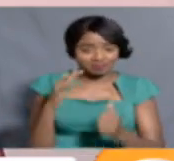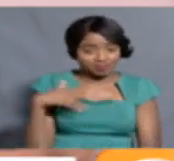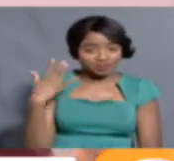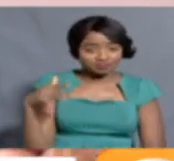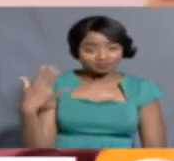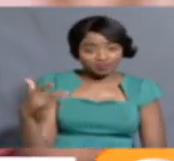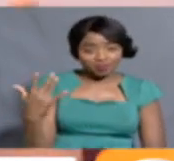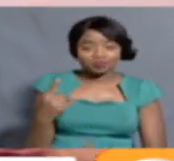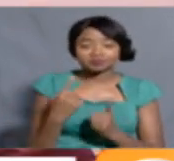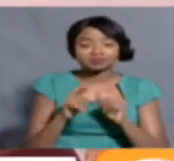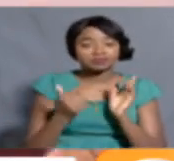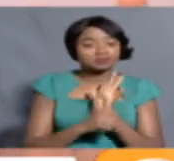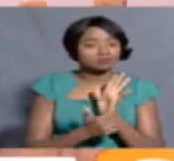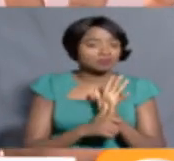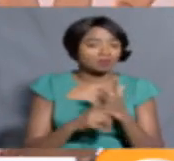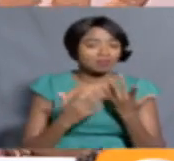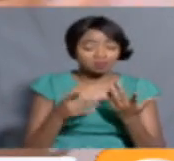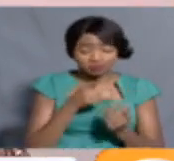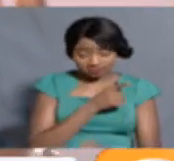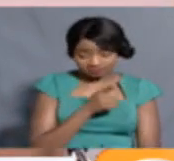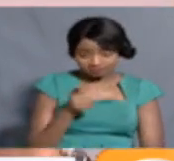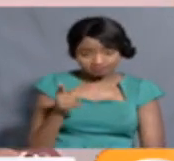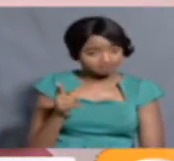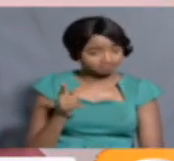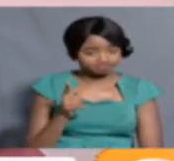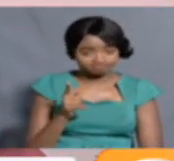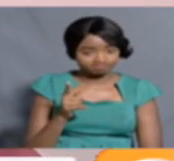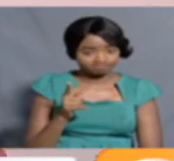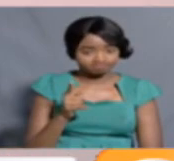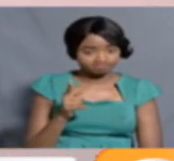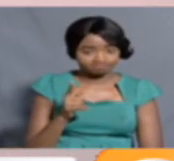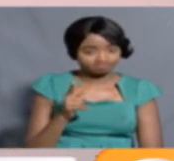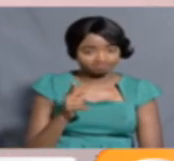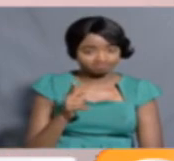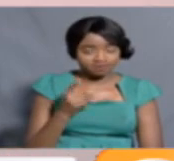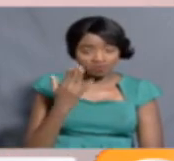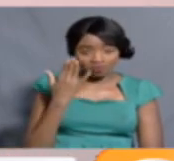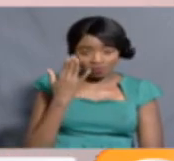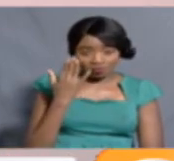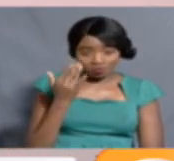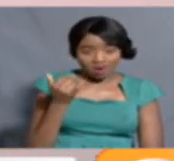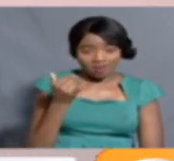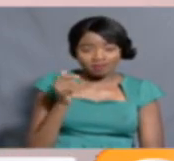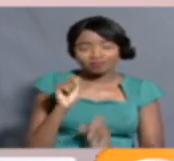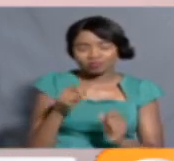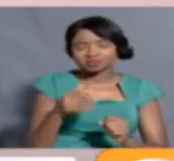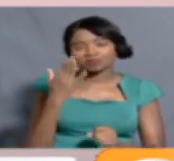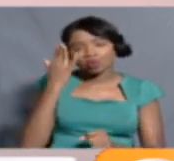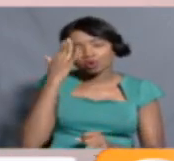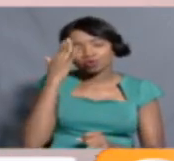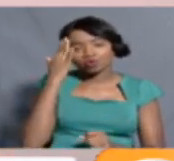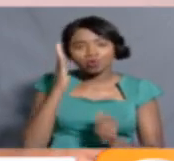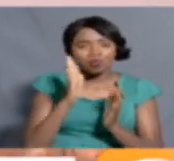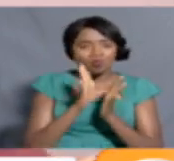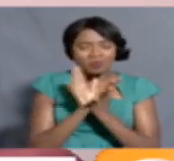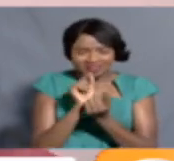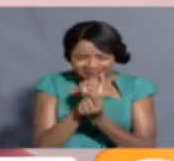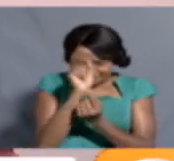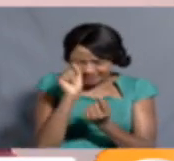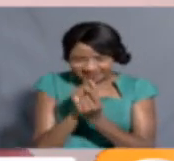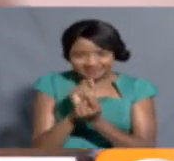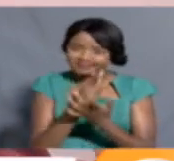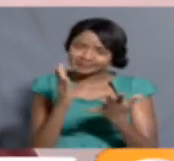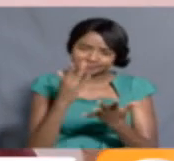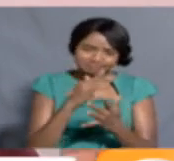happen. So the problem is not those things, because they are predicted with some reasonable accuracy. Mm-hmm. They get it wrong